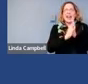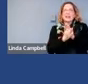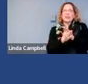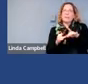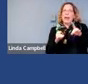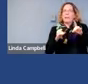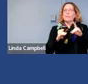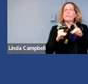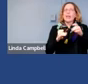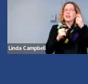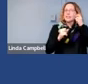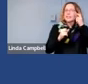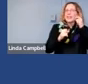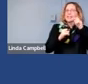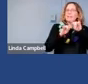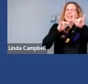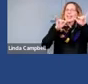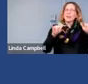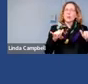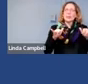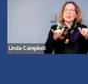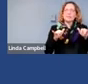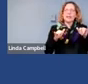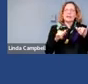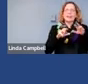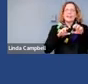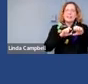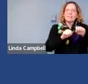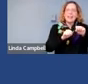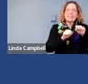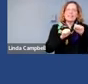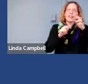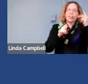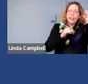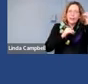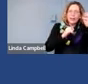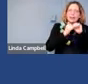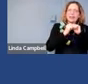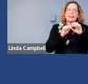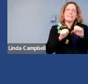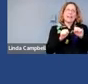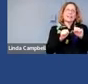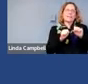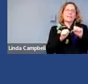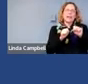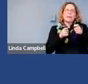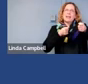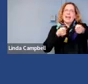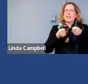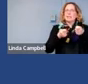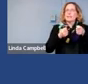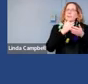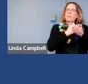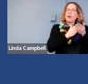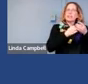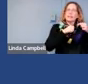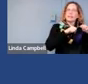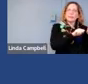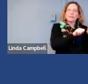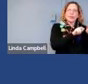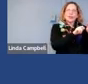The world is the way it is, and we need to find that understanding of the invasive species, the theory of invasive